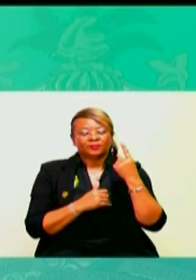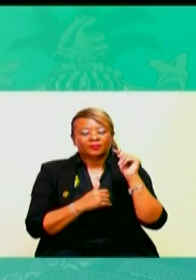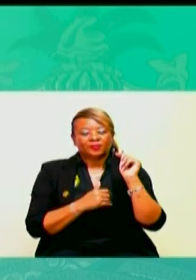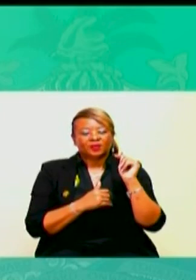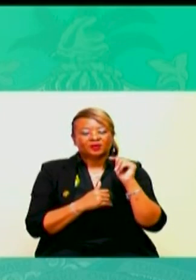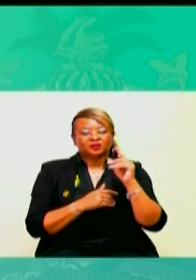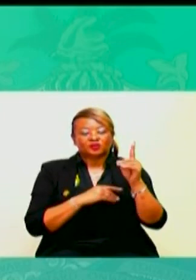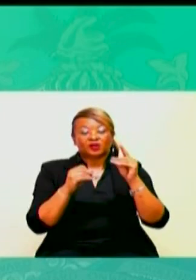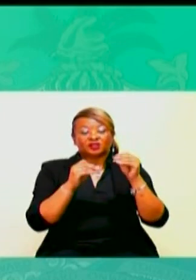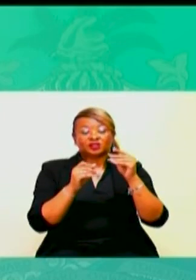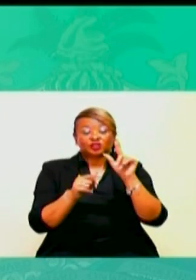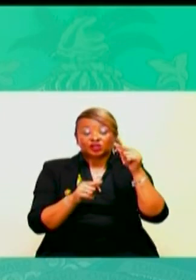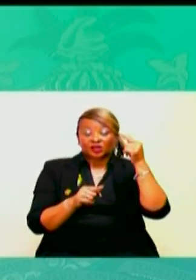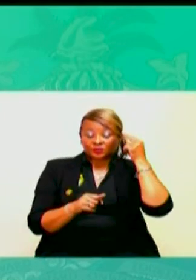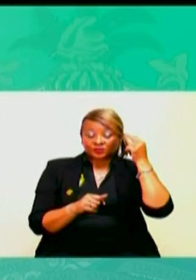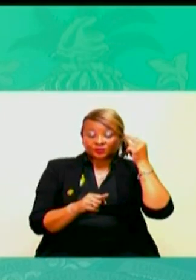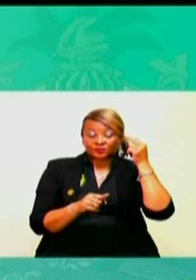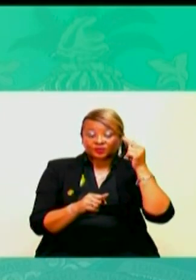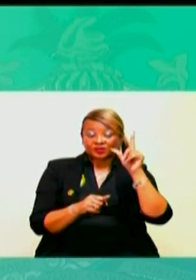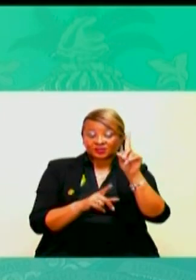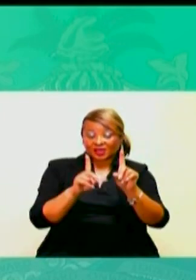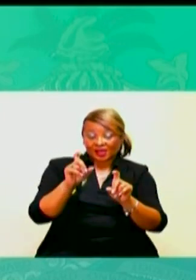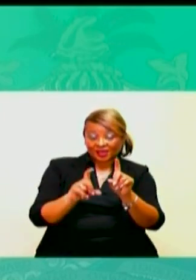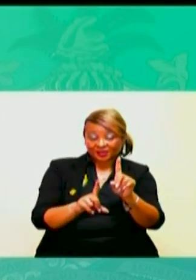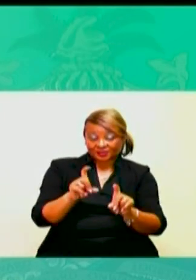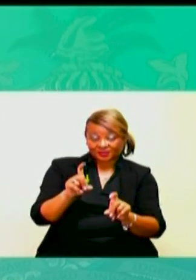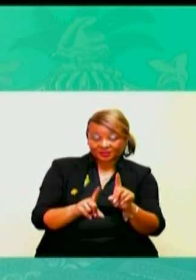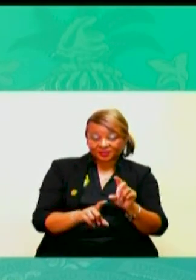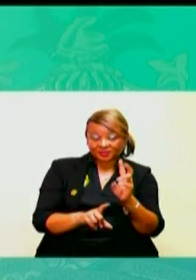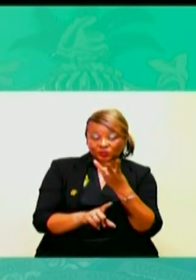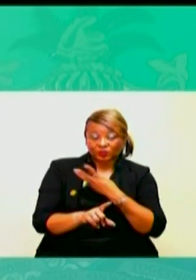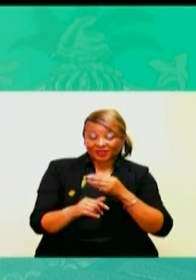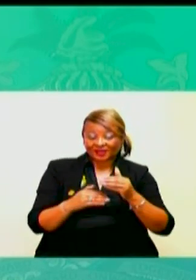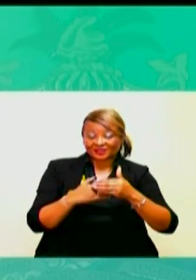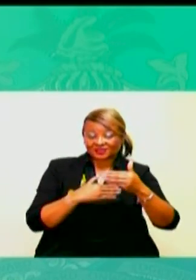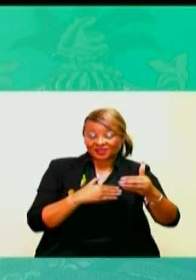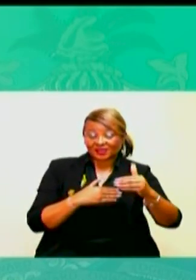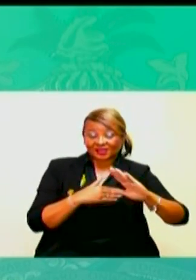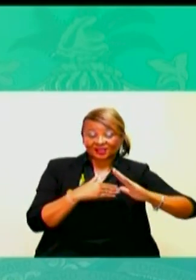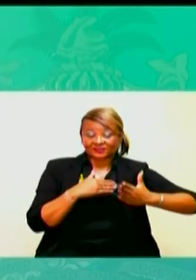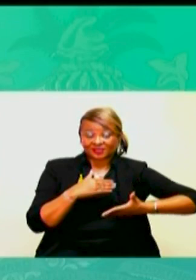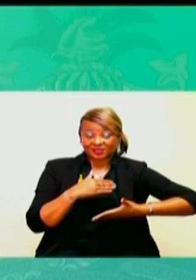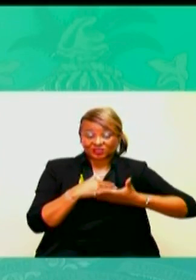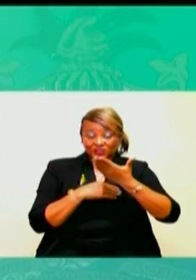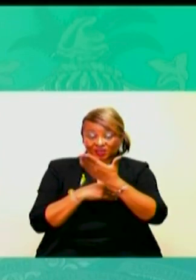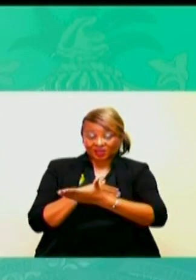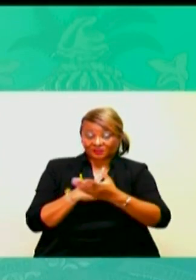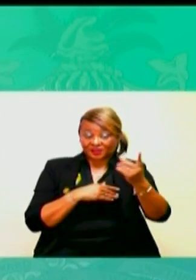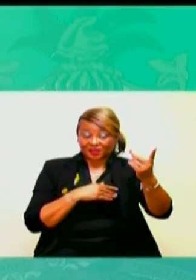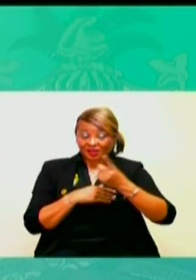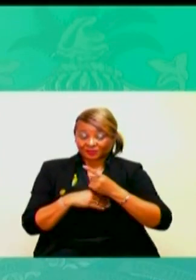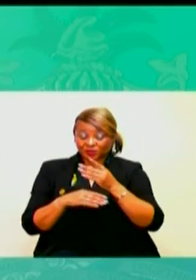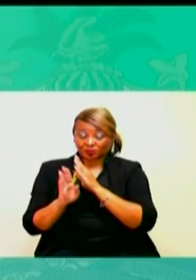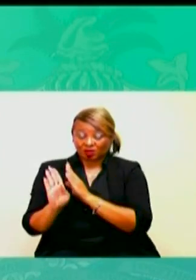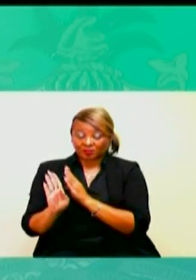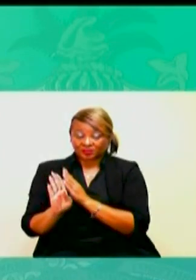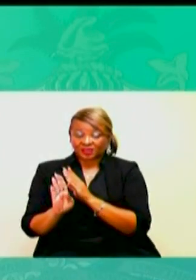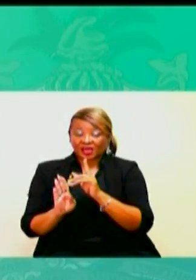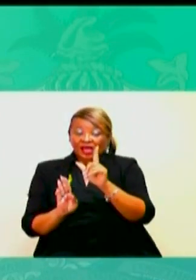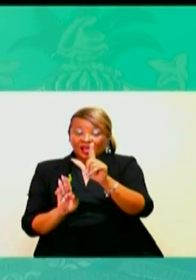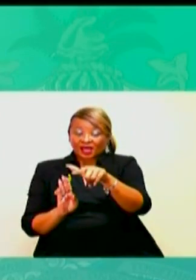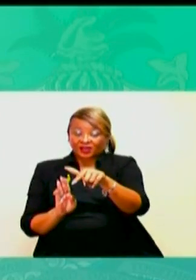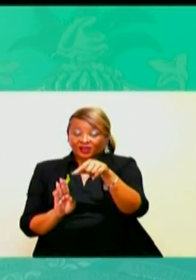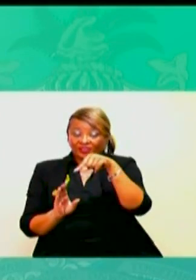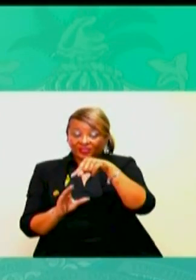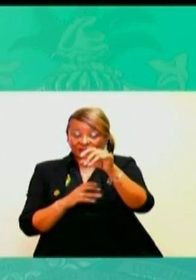The Director General has asked that we extend an invitation to him to come to the Bahamas later on in this